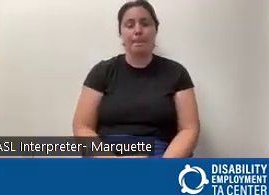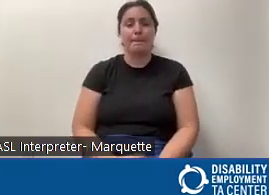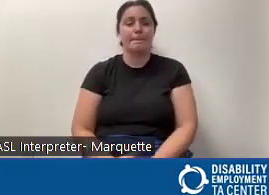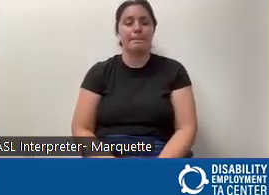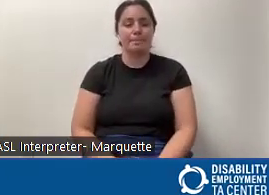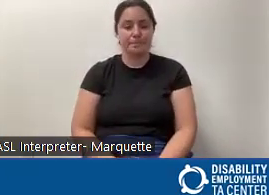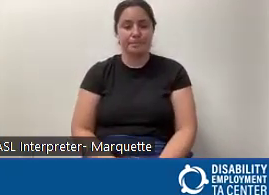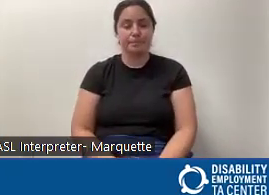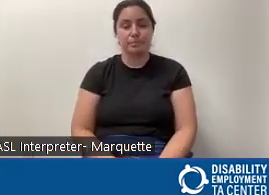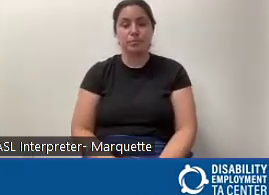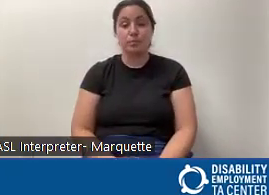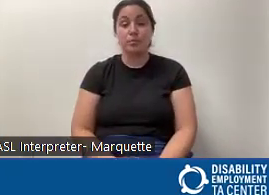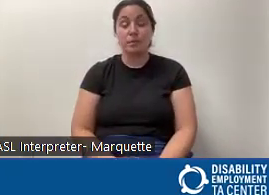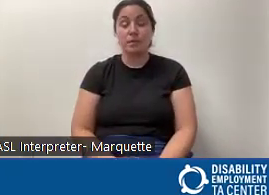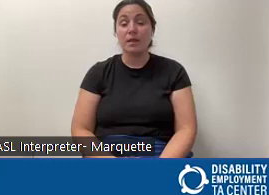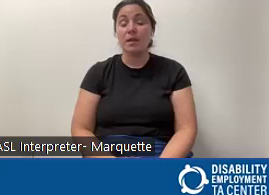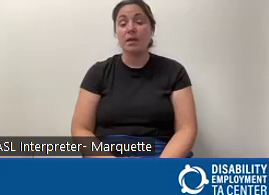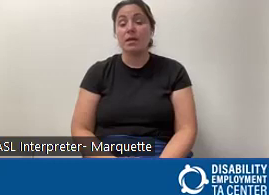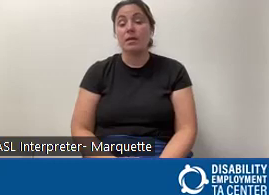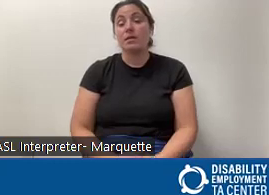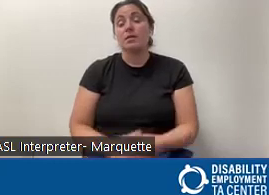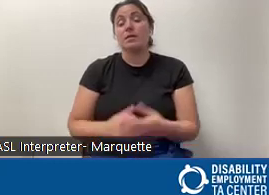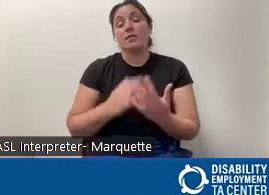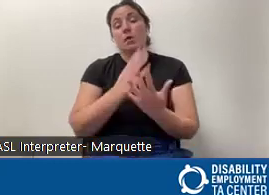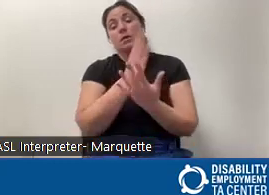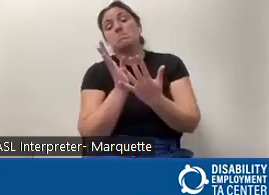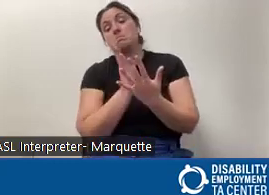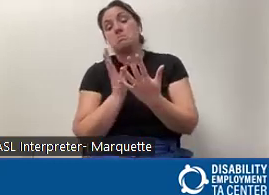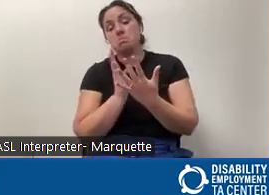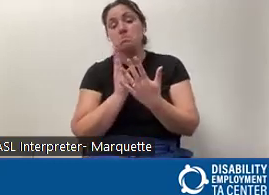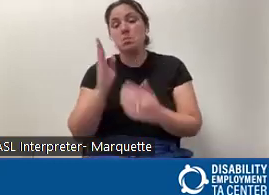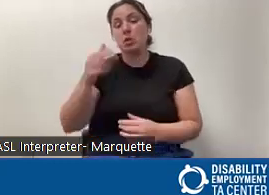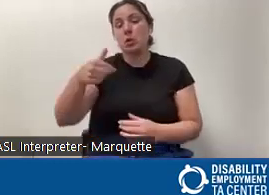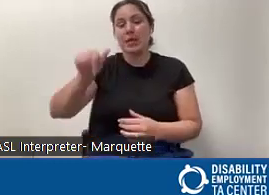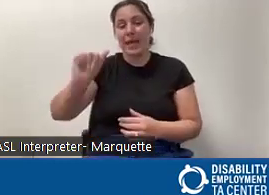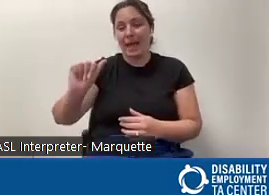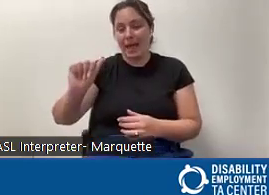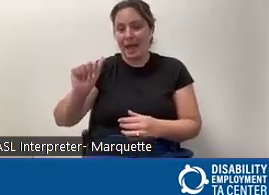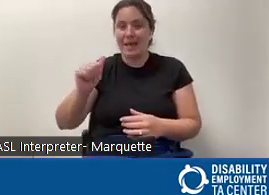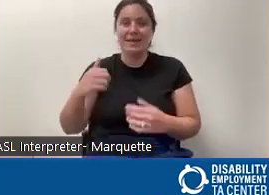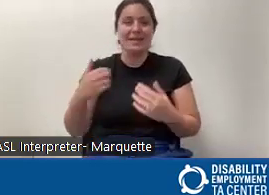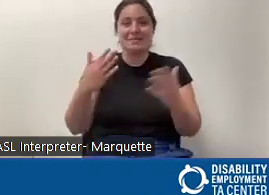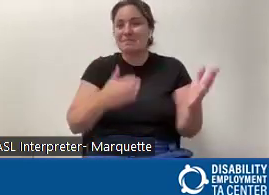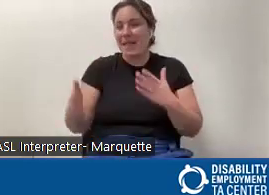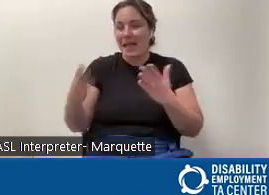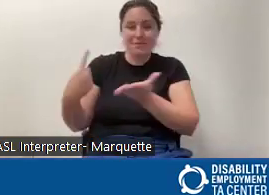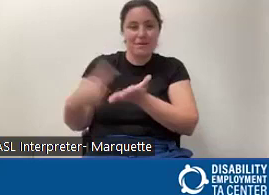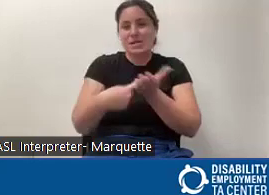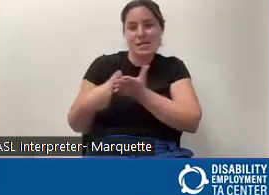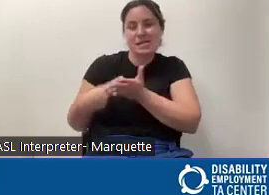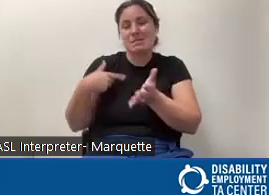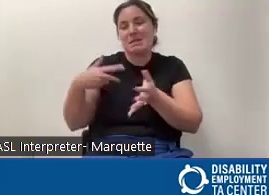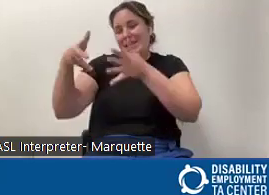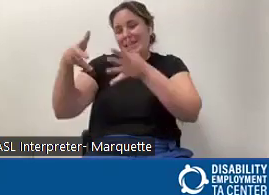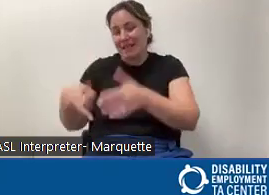So we will have a Q&A portion later on in today's event. We do have a robust discussion plan, so we may not have quite as much